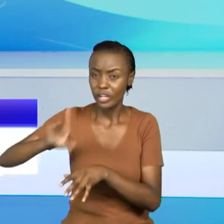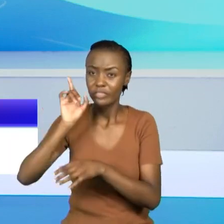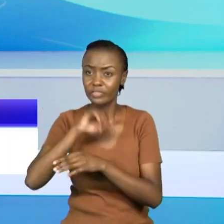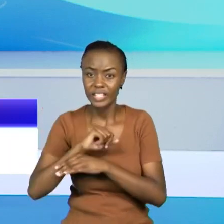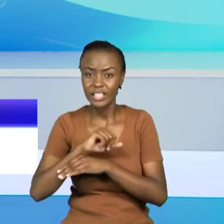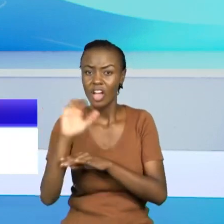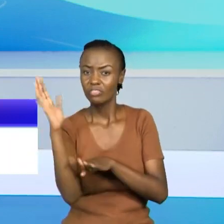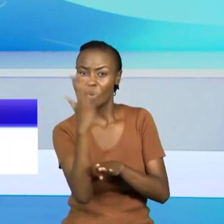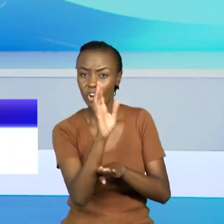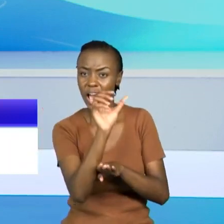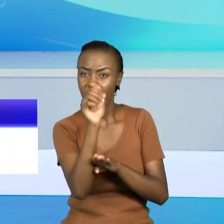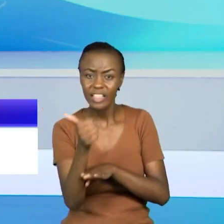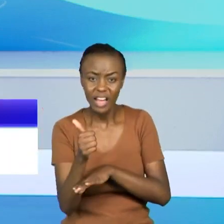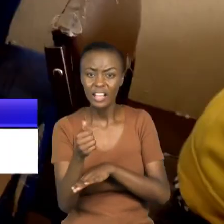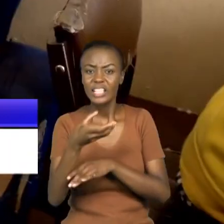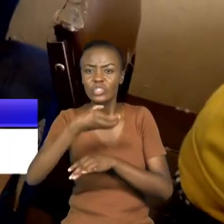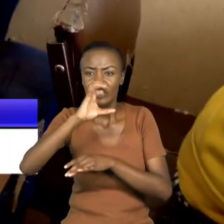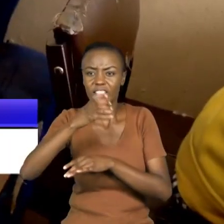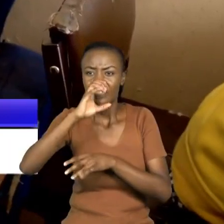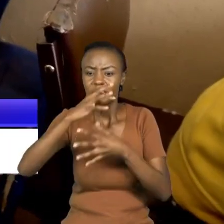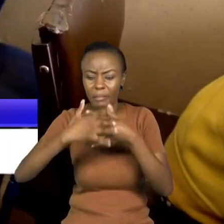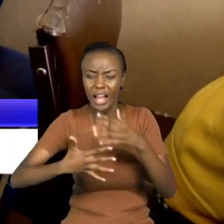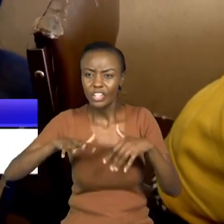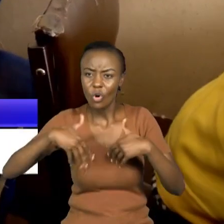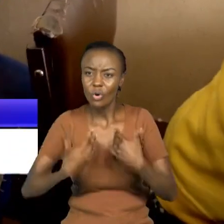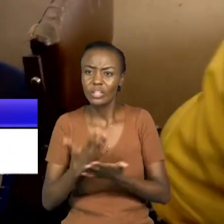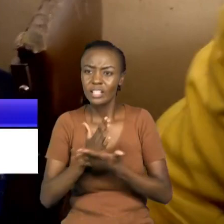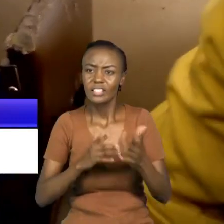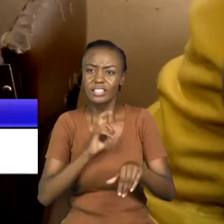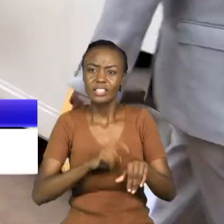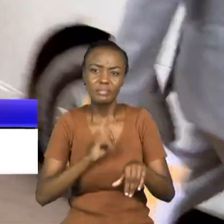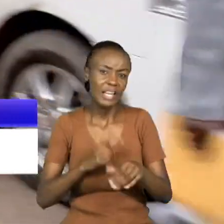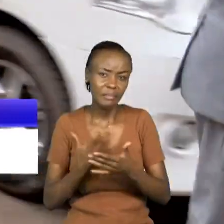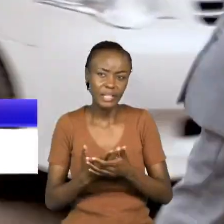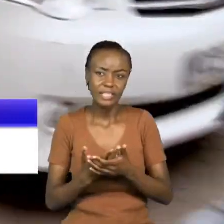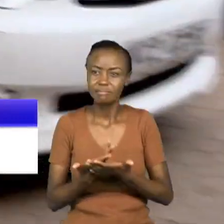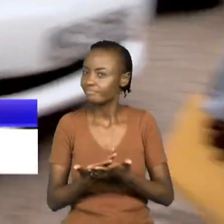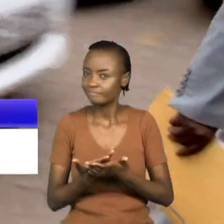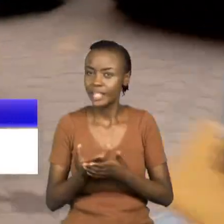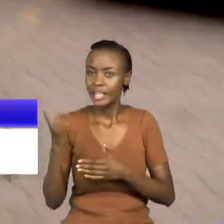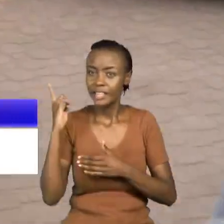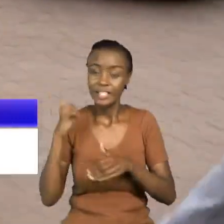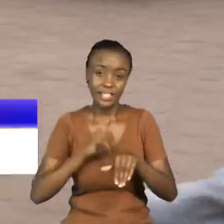even sucking their blood. He will be detained at Buruburu Police Station as a homicide unit of Directorate of Criminal